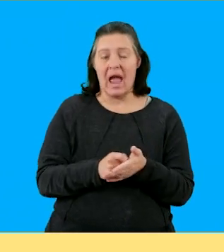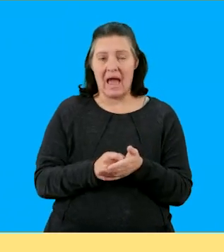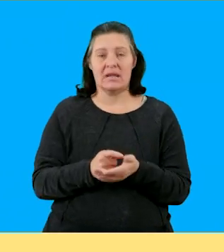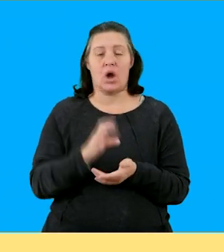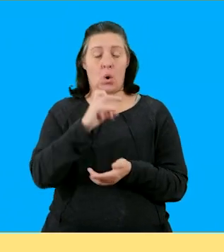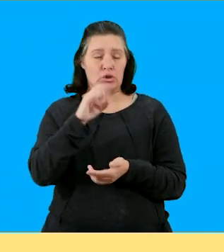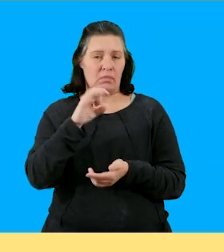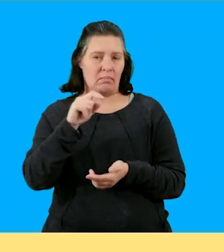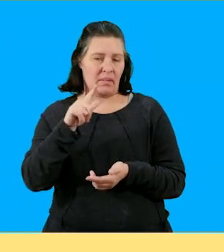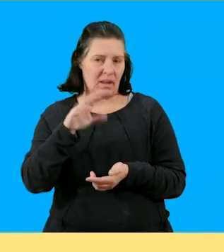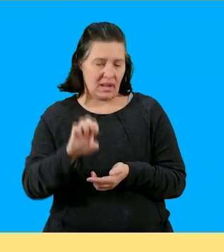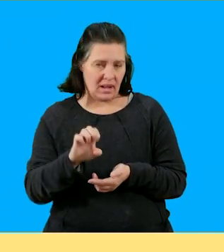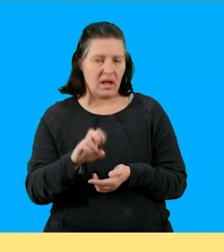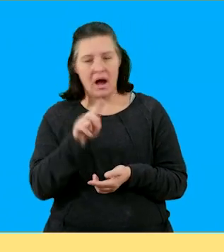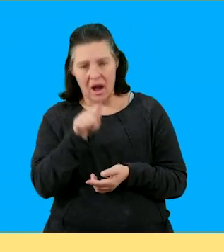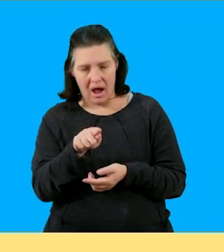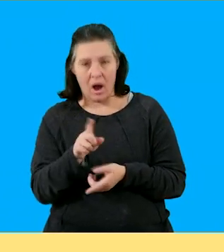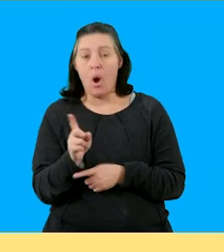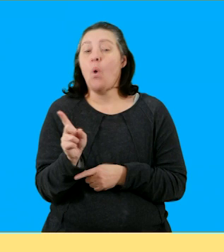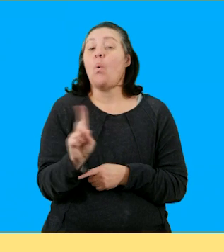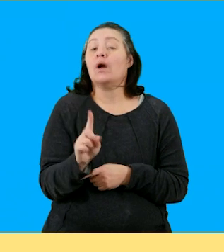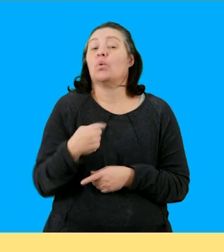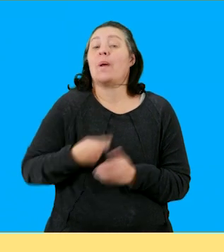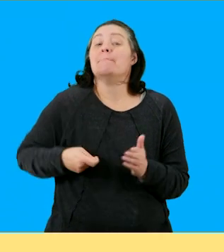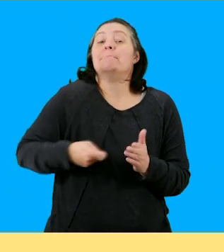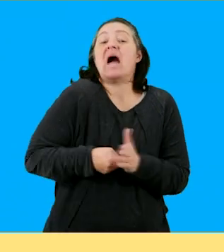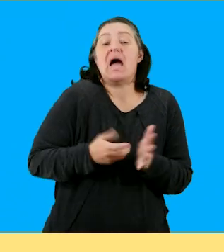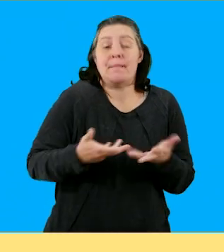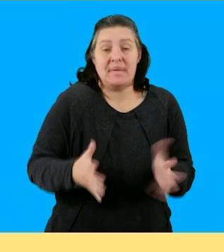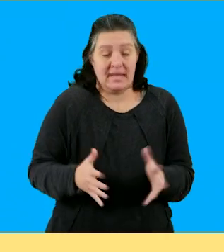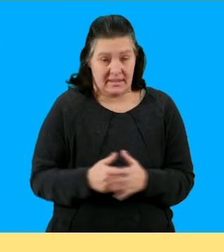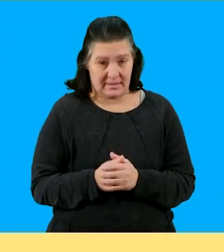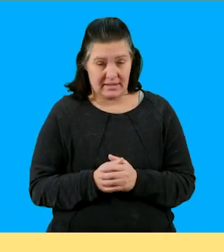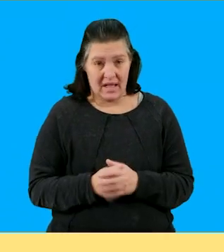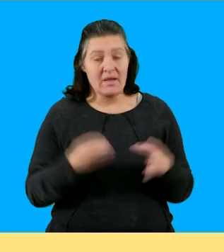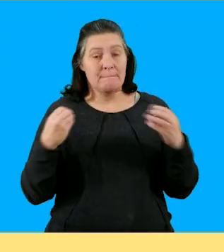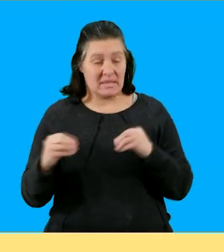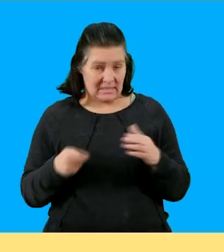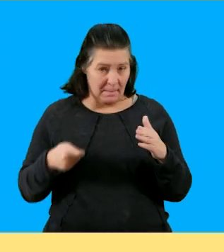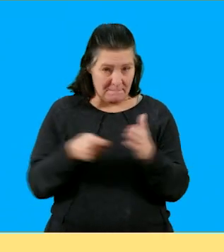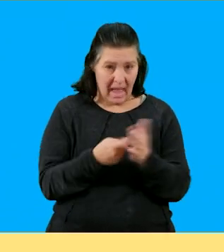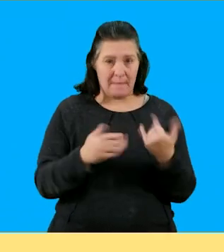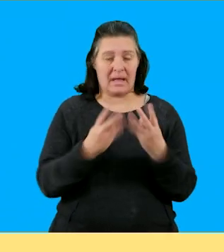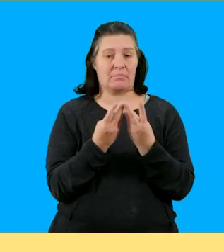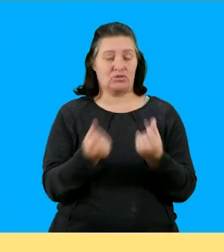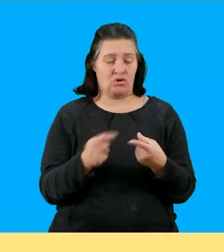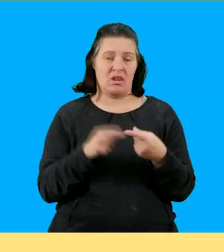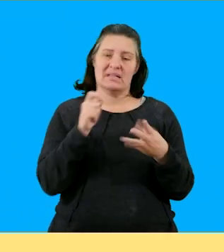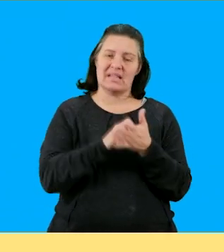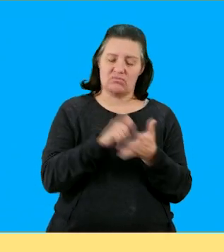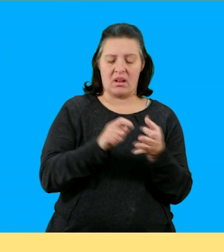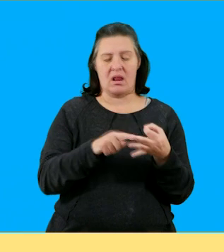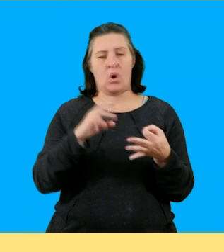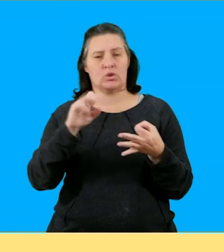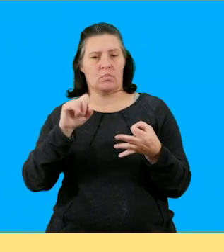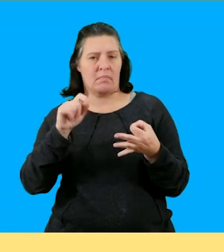and the consumable stores that we see in the ledger is what was purchased. When a business buys packing material,